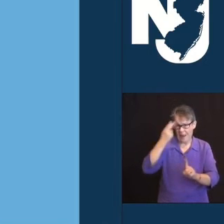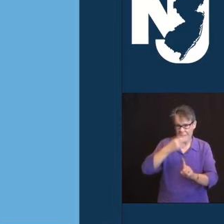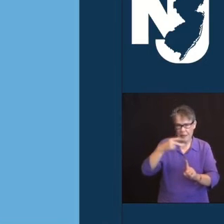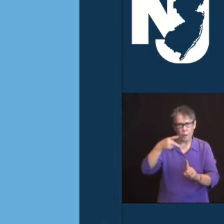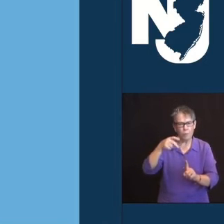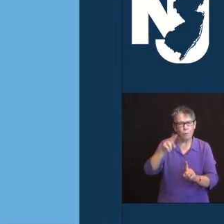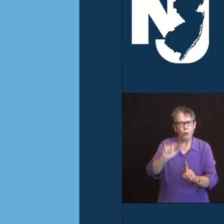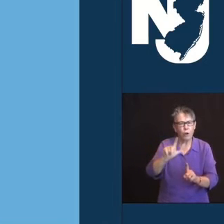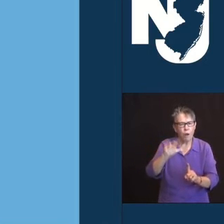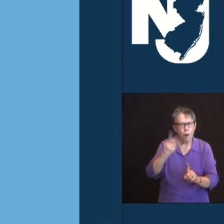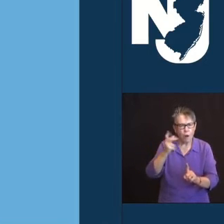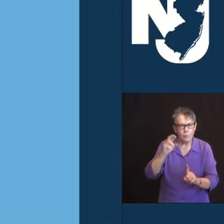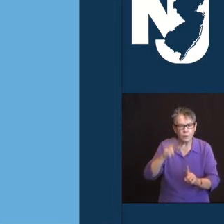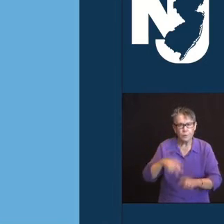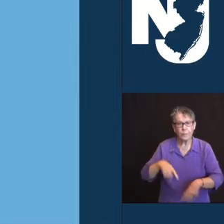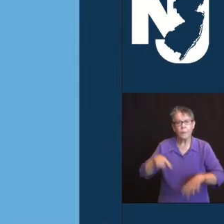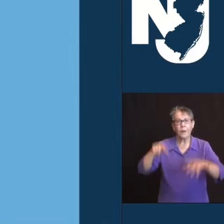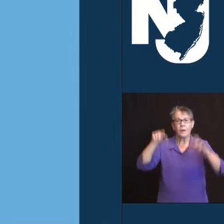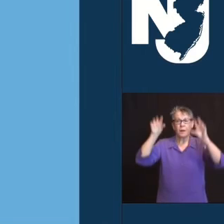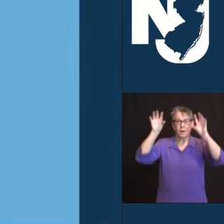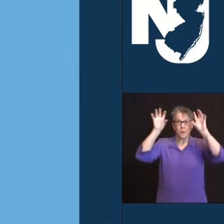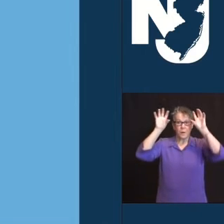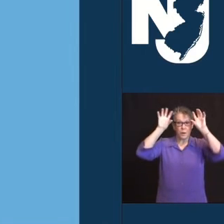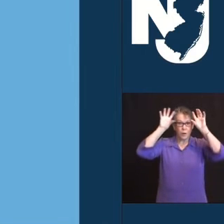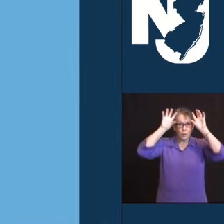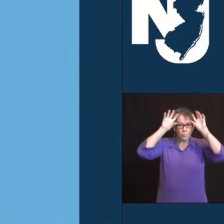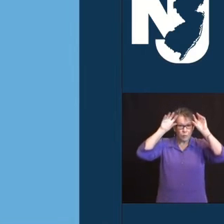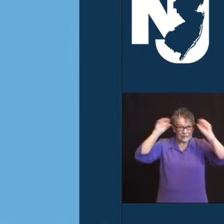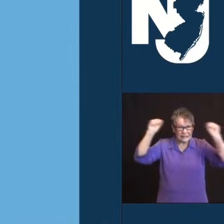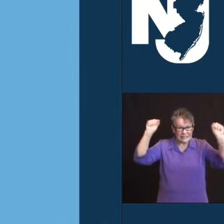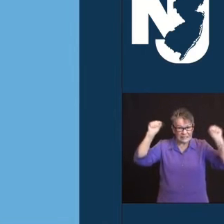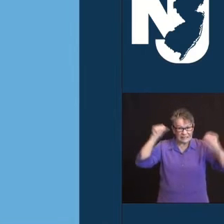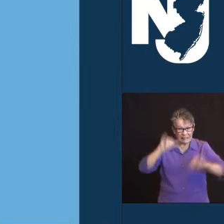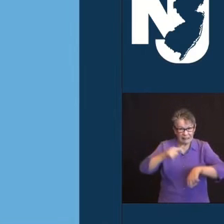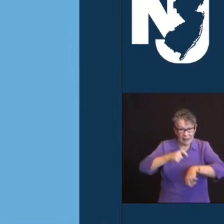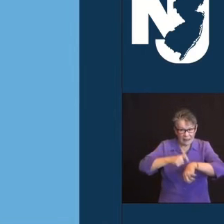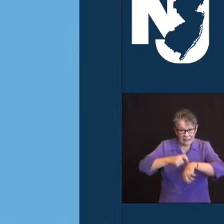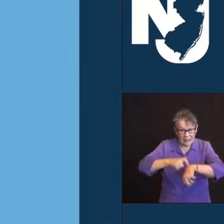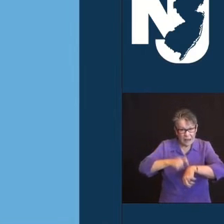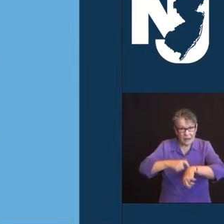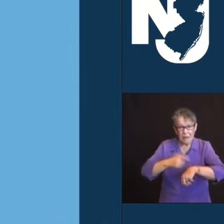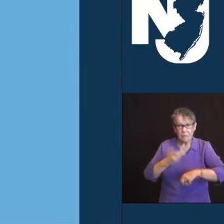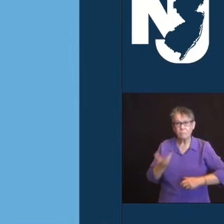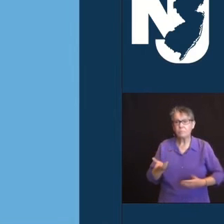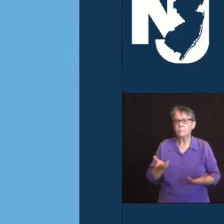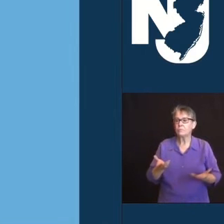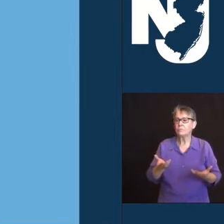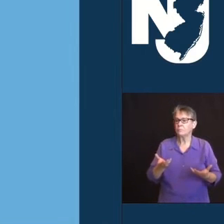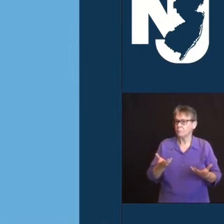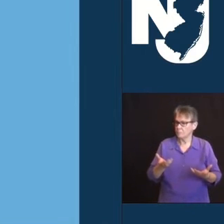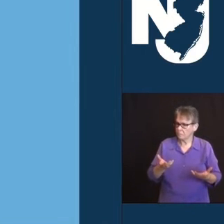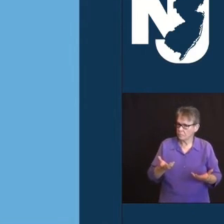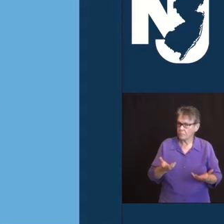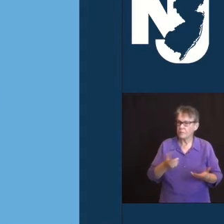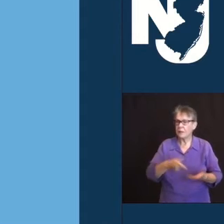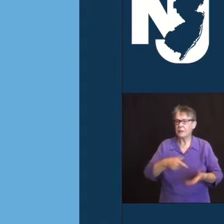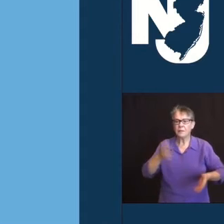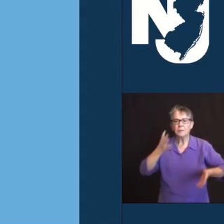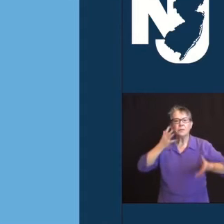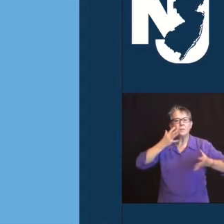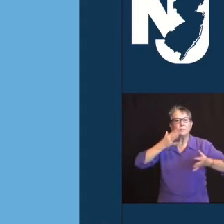With the unbounding determination of our people, we will gain the inevitable triumph, so help us